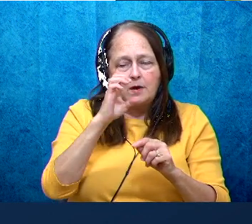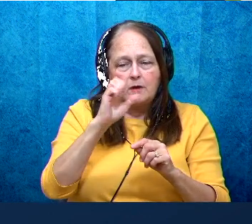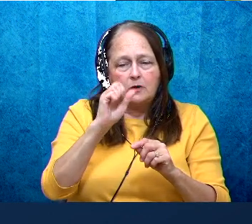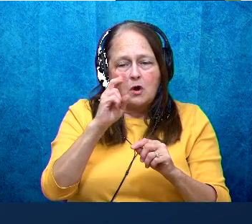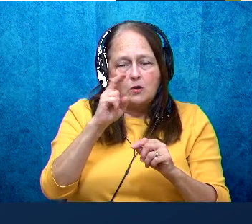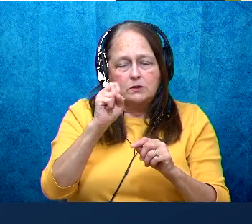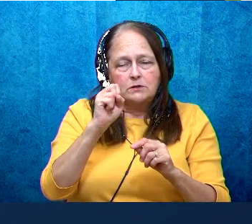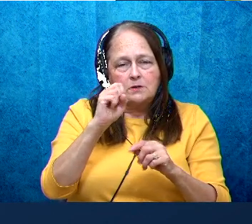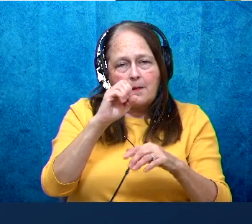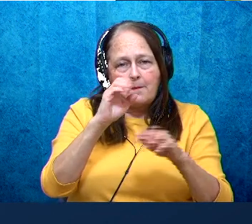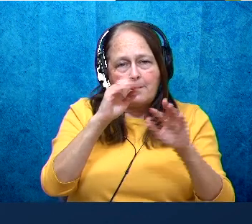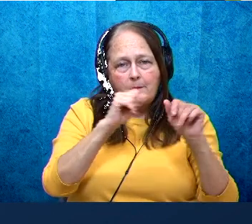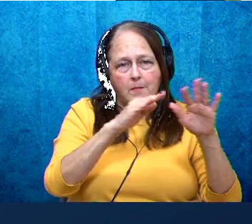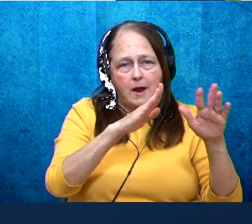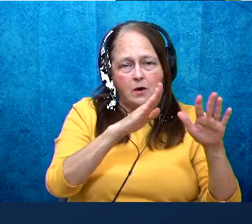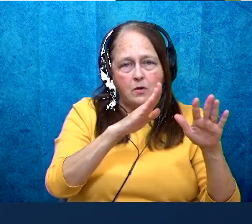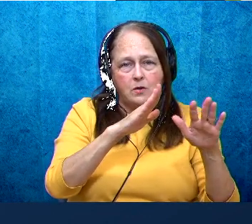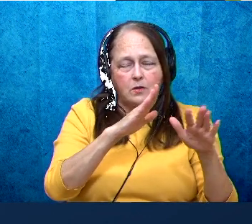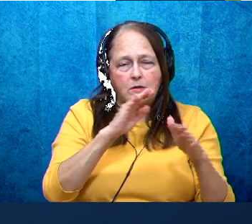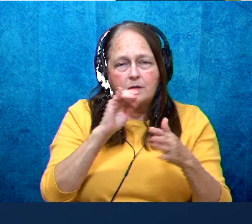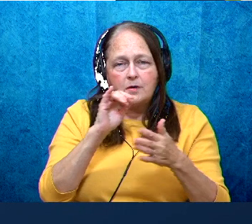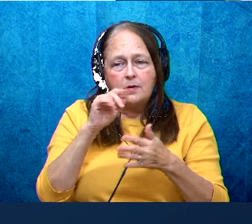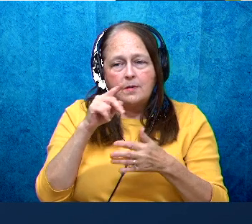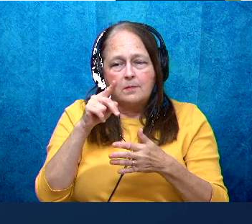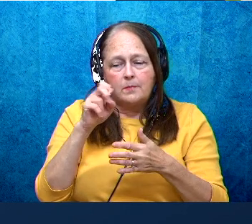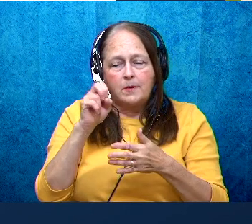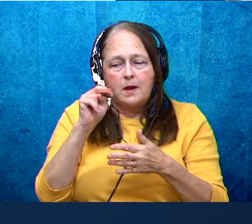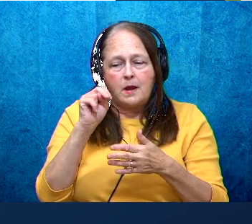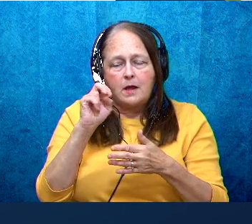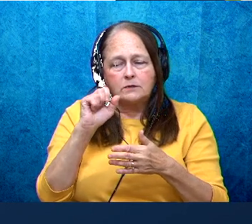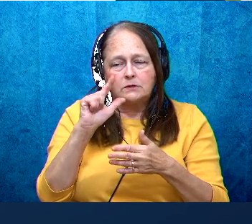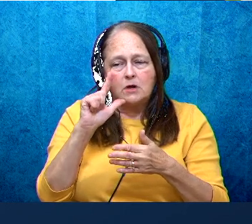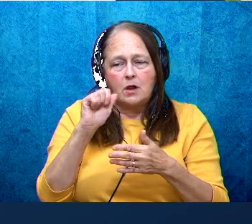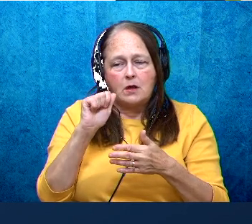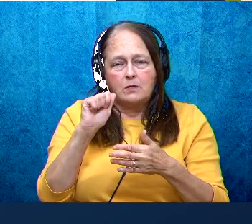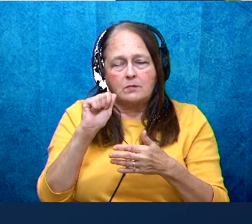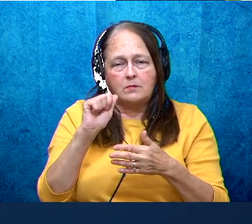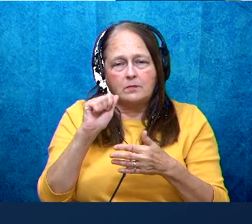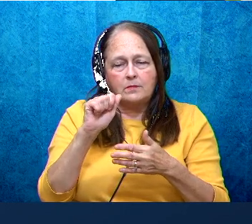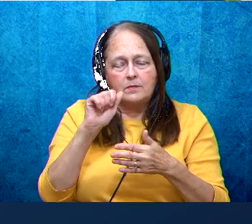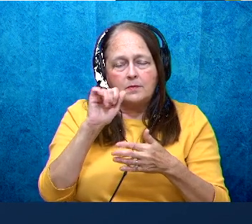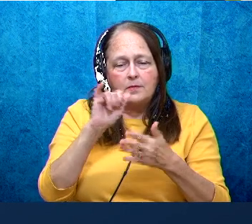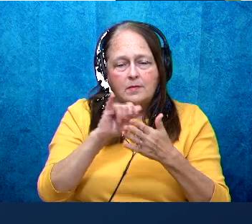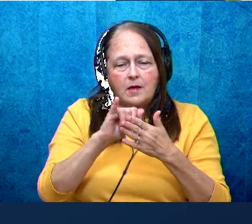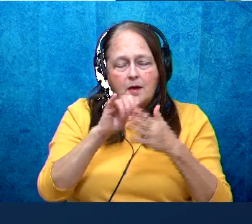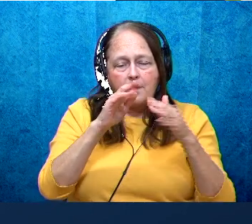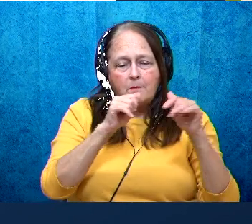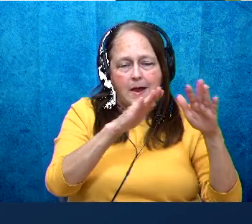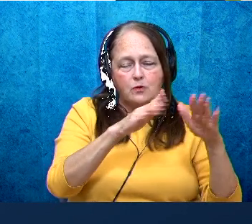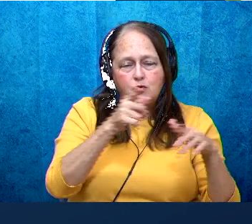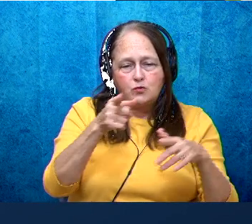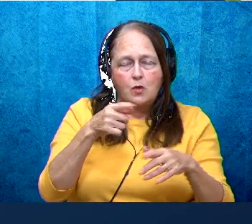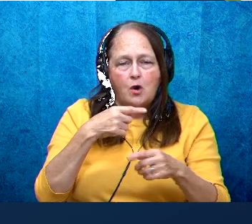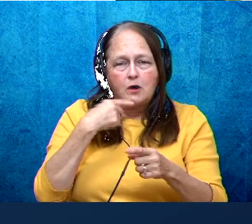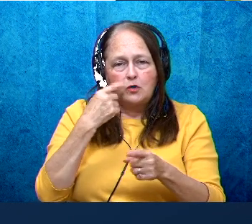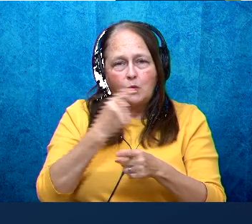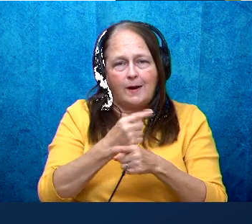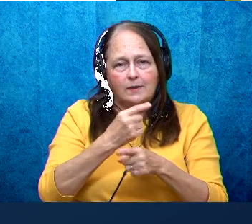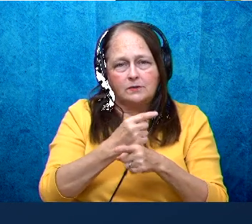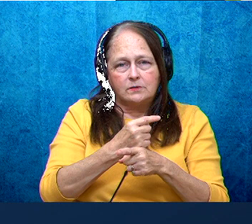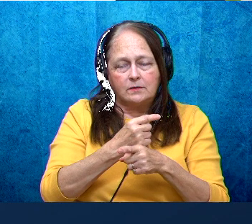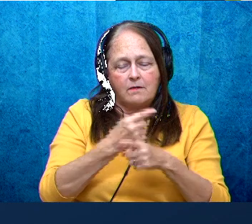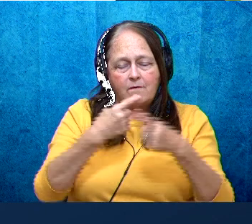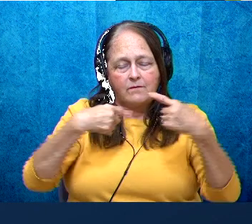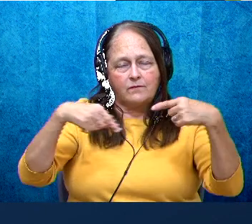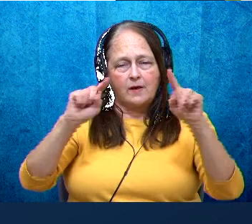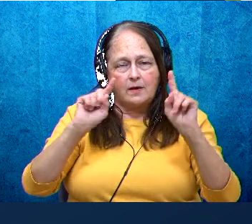Mountains, Siberia, or Kamchatka Peninsula. And if you chose the Caucasus Mountains, you're correct.